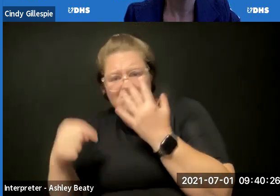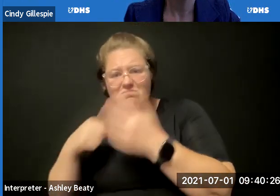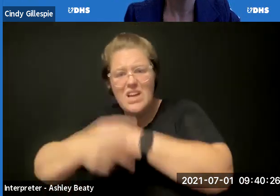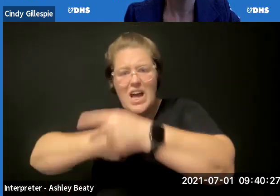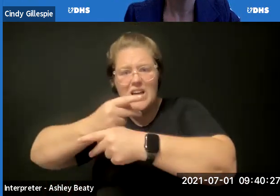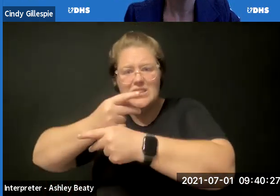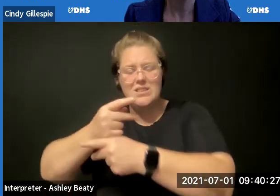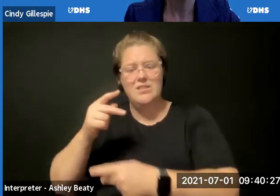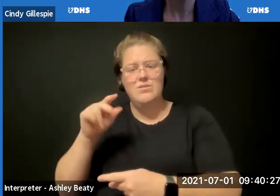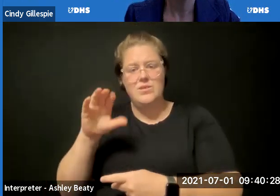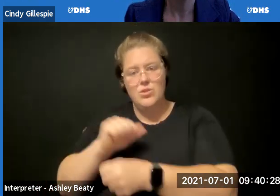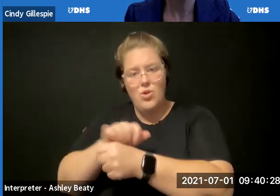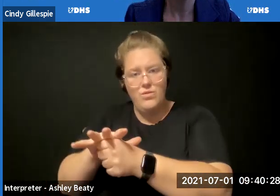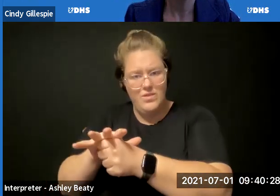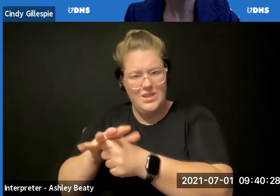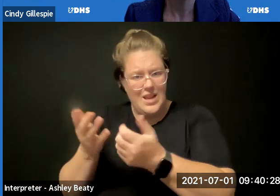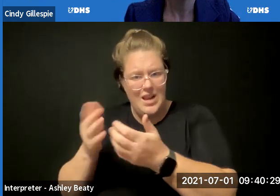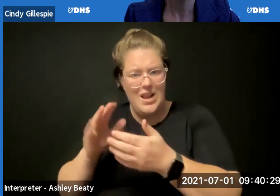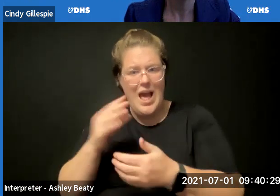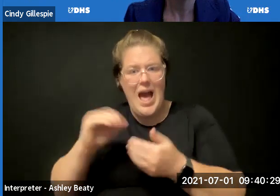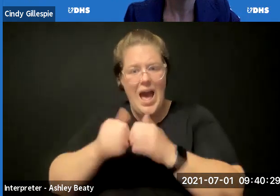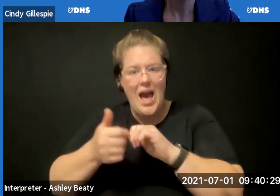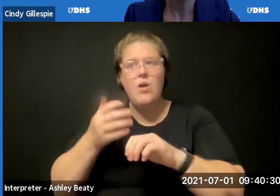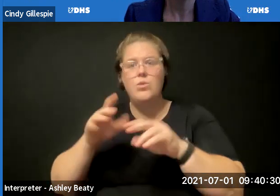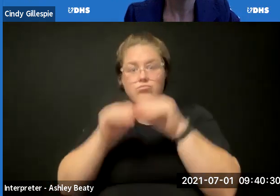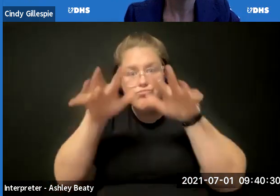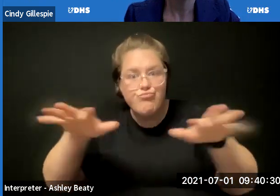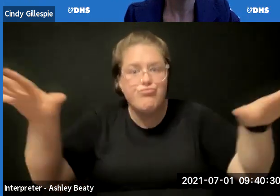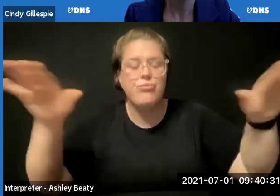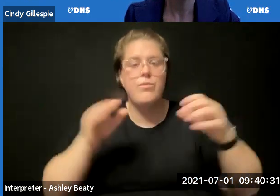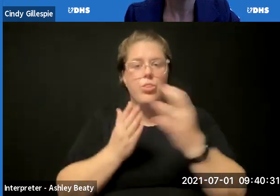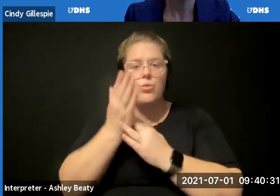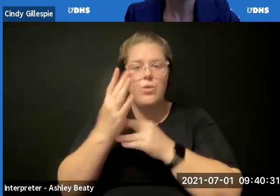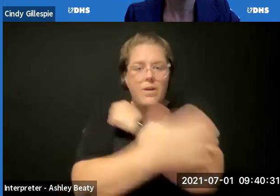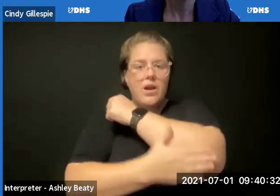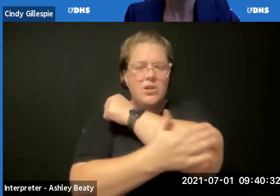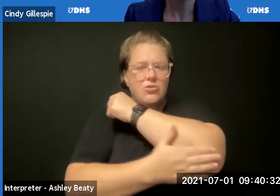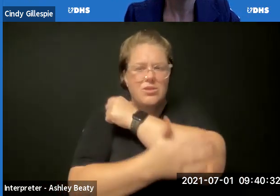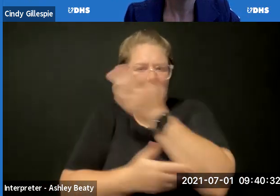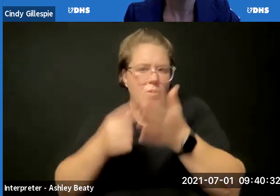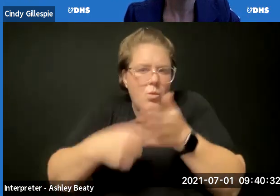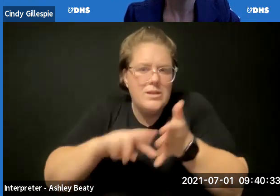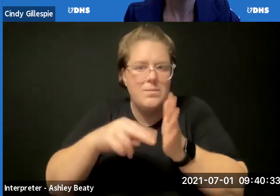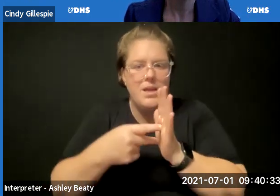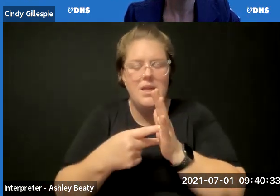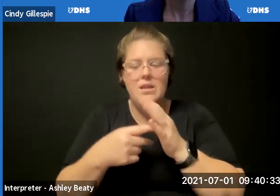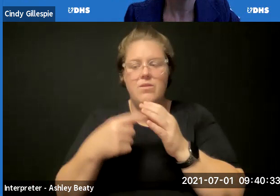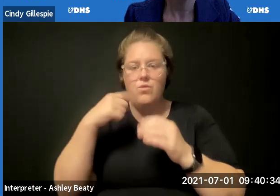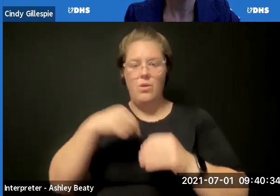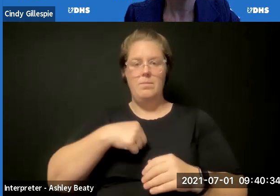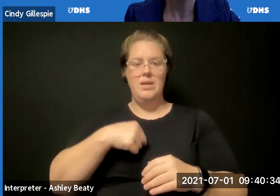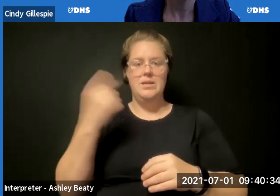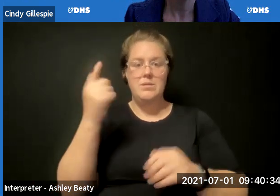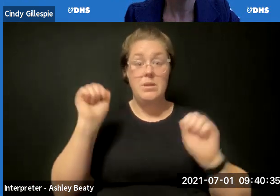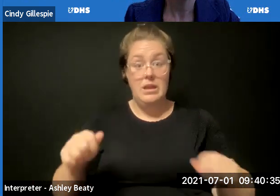circulating throughout the country and throughout Arkansas right now, like helping us understand like what does that mean, like what does it mean to me as somebody who could